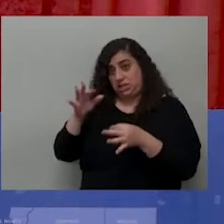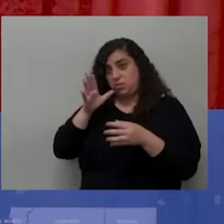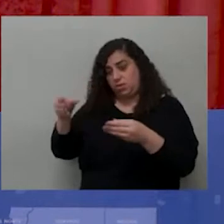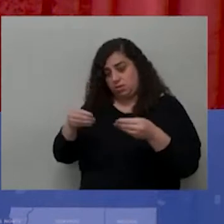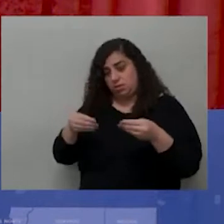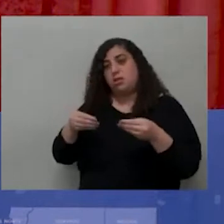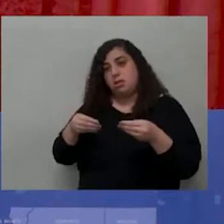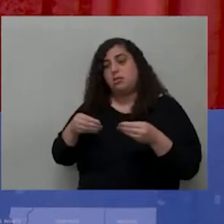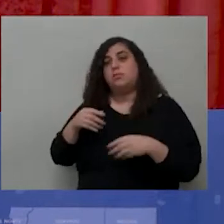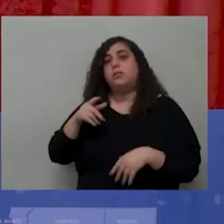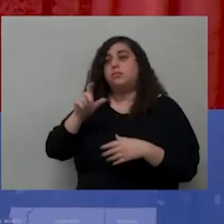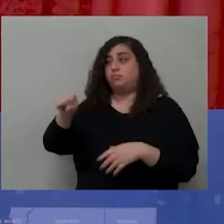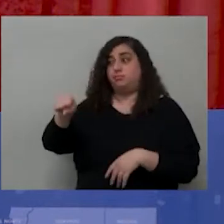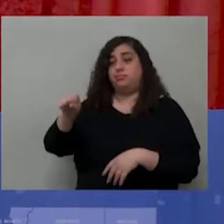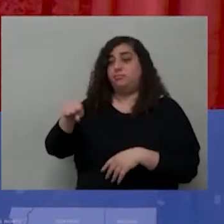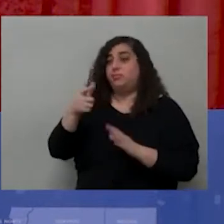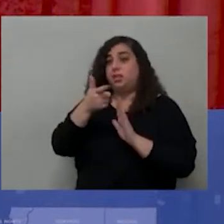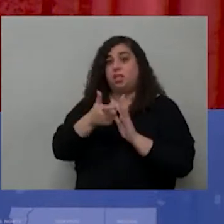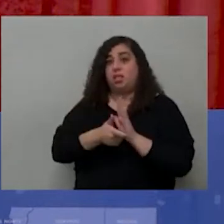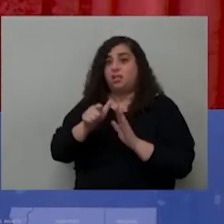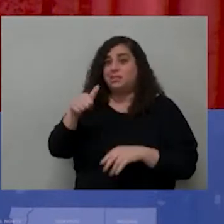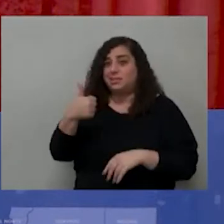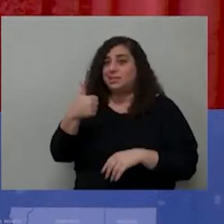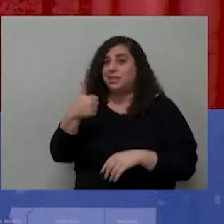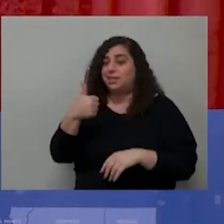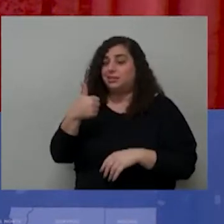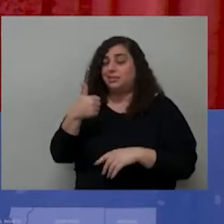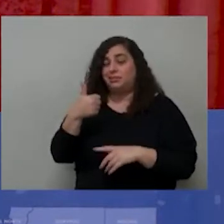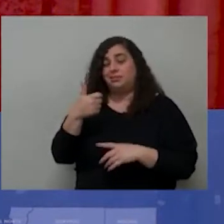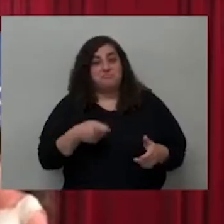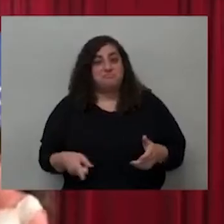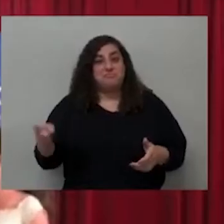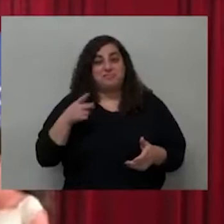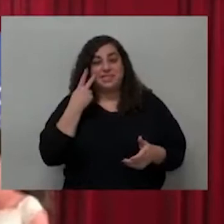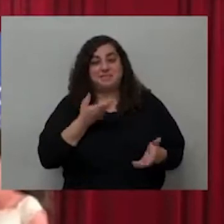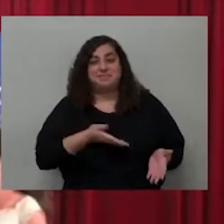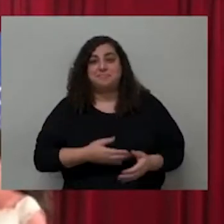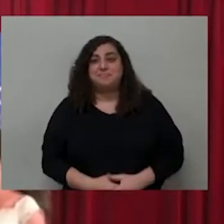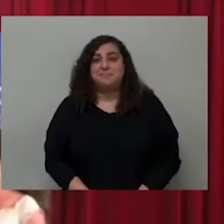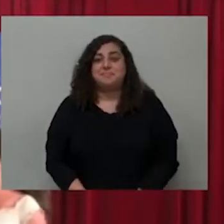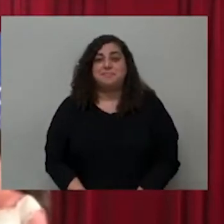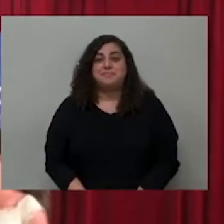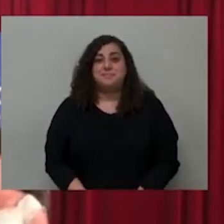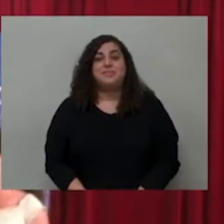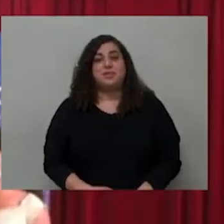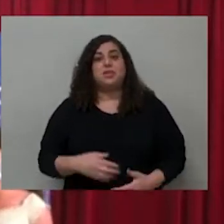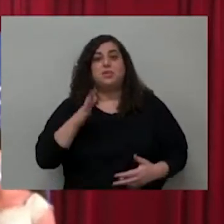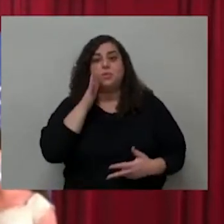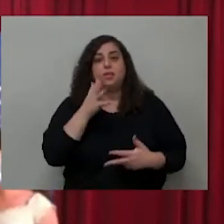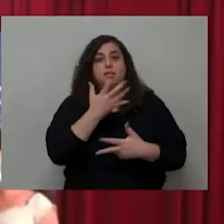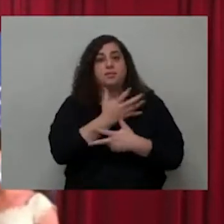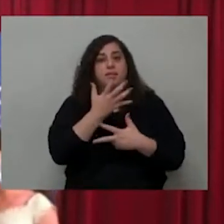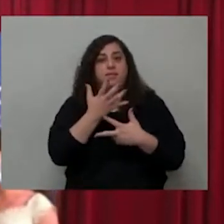issue an executive order to speed that up. That needs to be addressed and will be, I assure you, addressed. Next week, 10 vaccinated residents will be chosen to